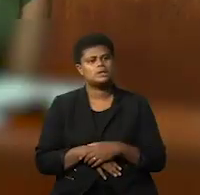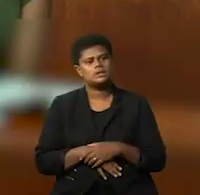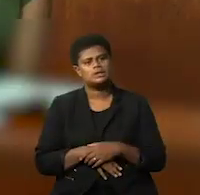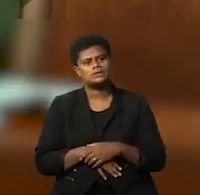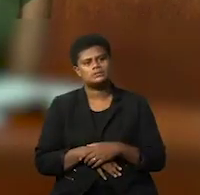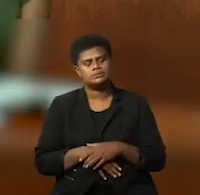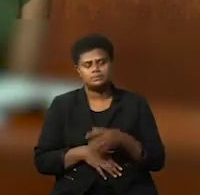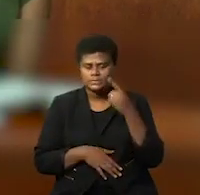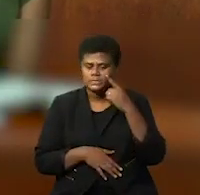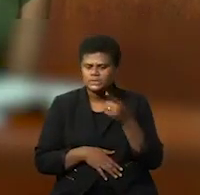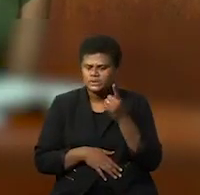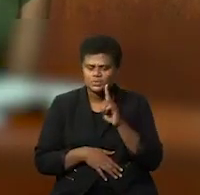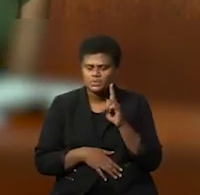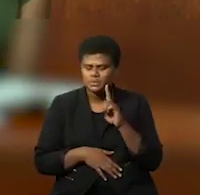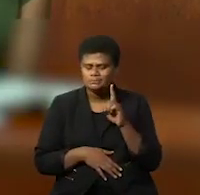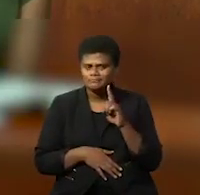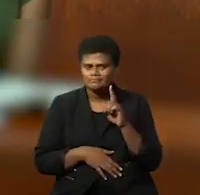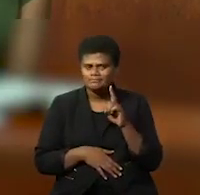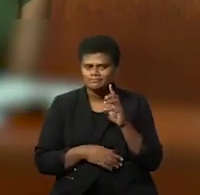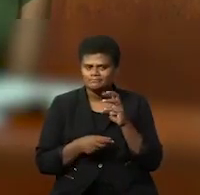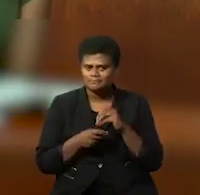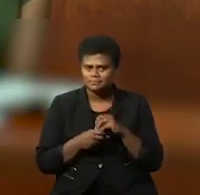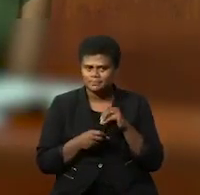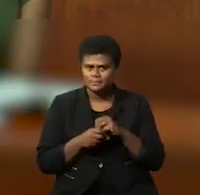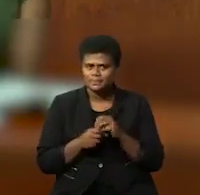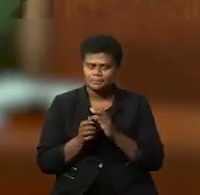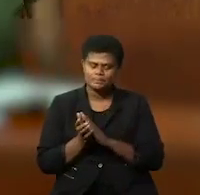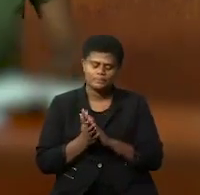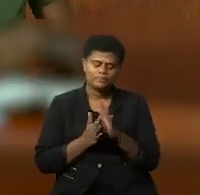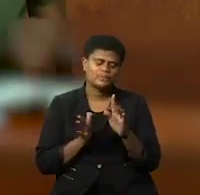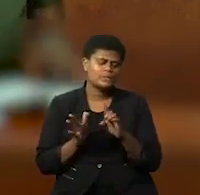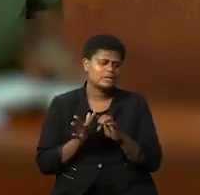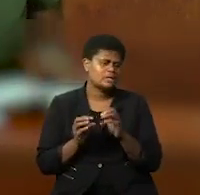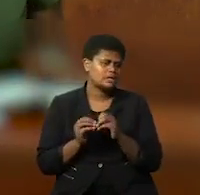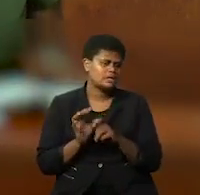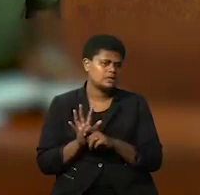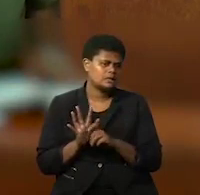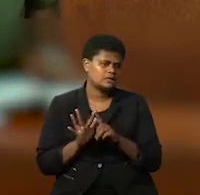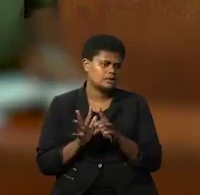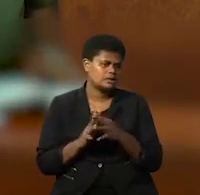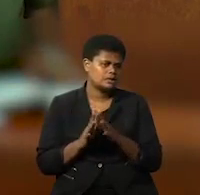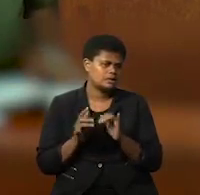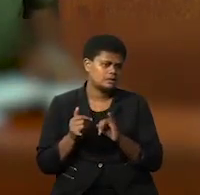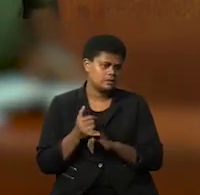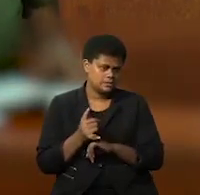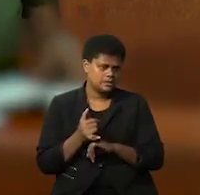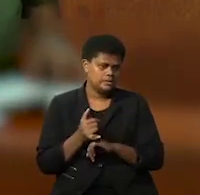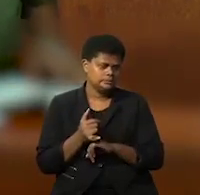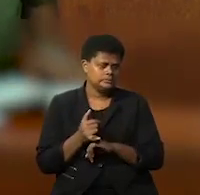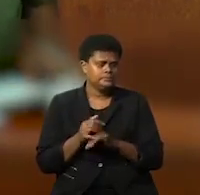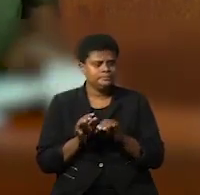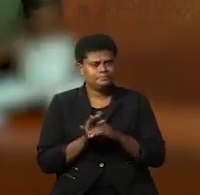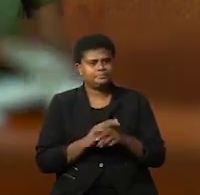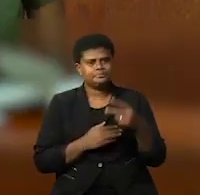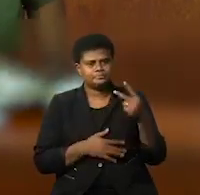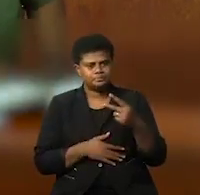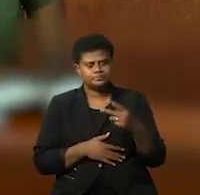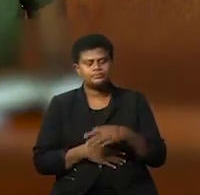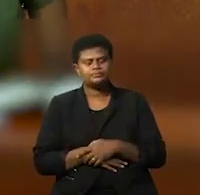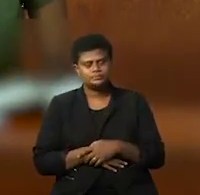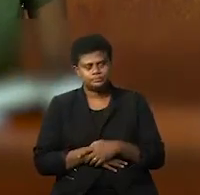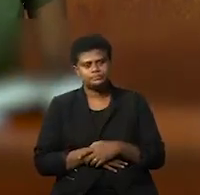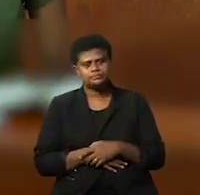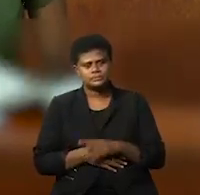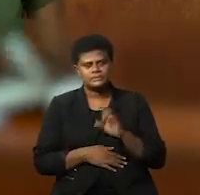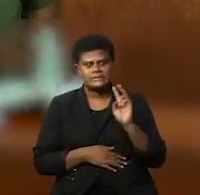let's have a look at what is given there in Hebrews chapter 12, verse 28. We've referred to this verse a couple